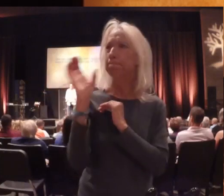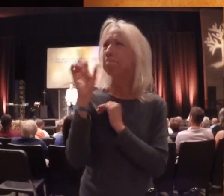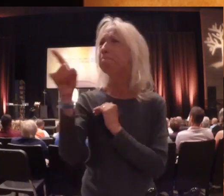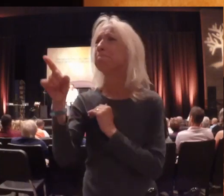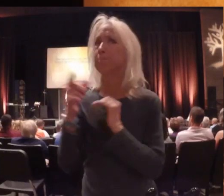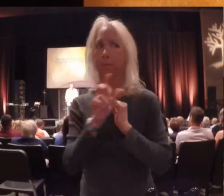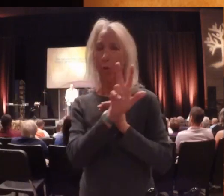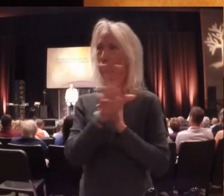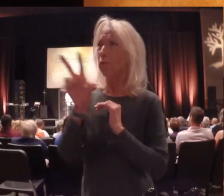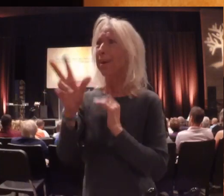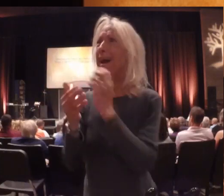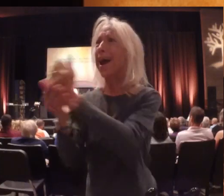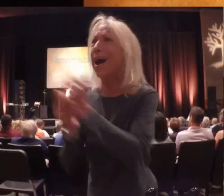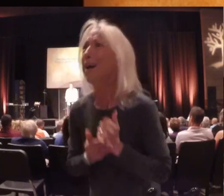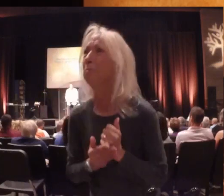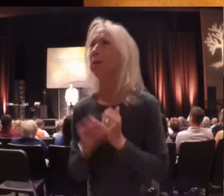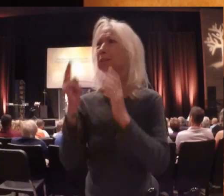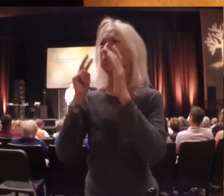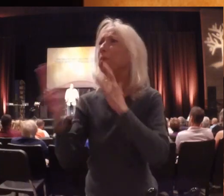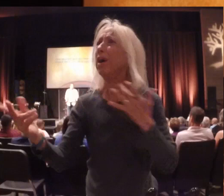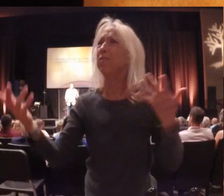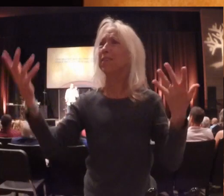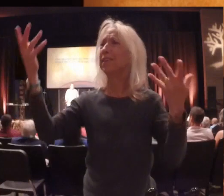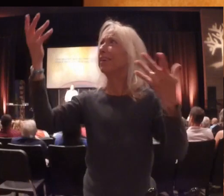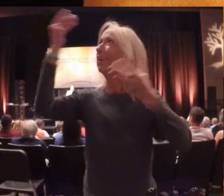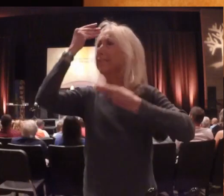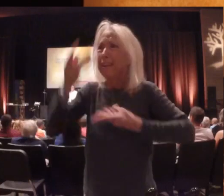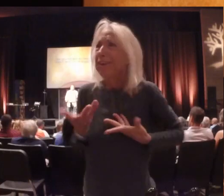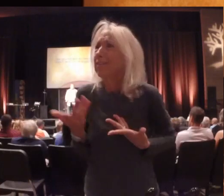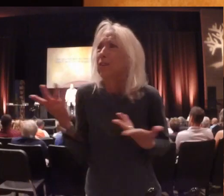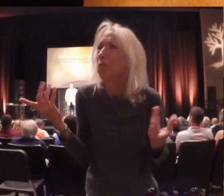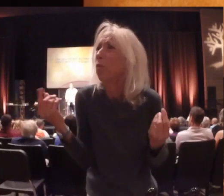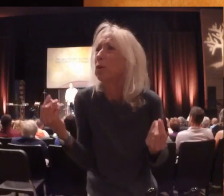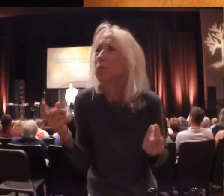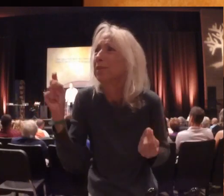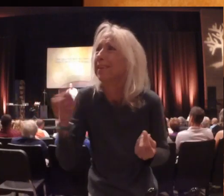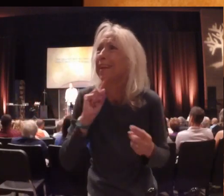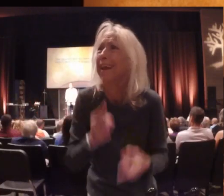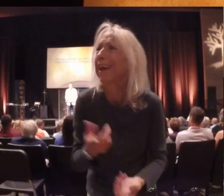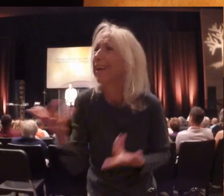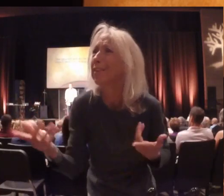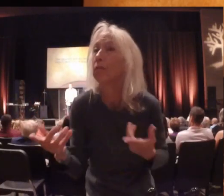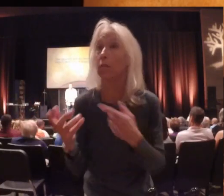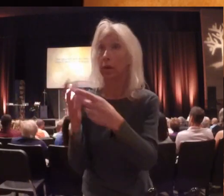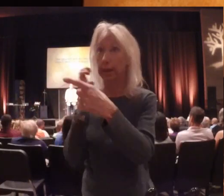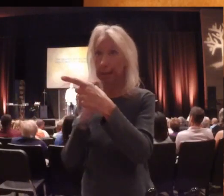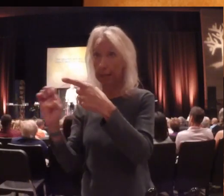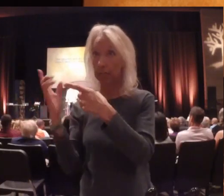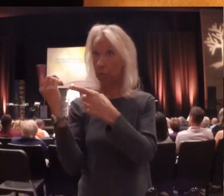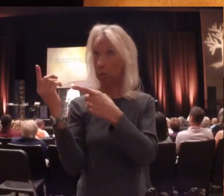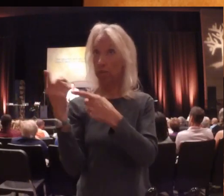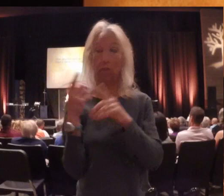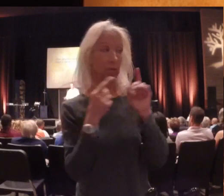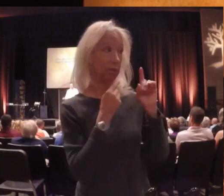us. Prophesy for us. Give us a word from the Lord. We need an answer. And you know what Elisha does? He gives